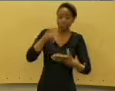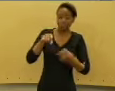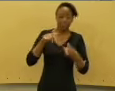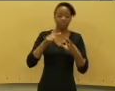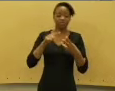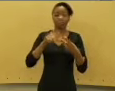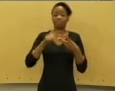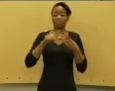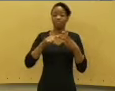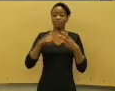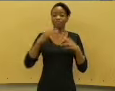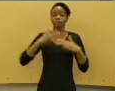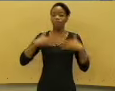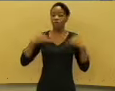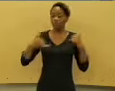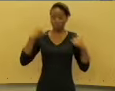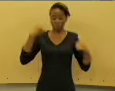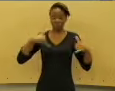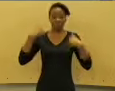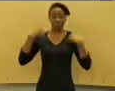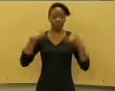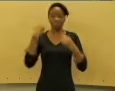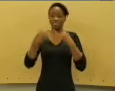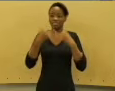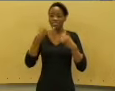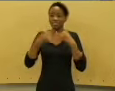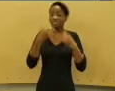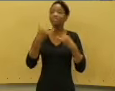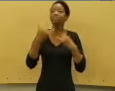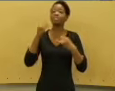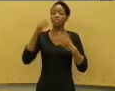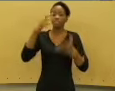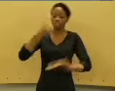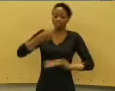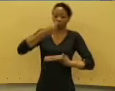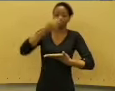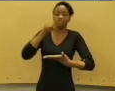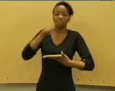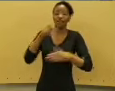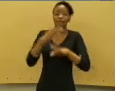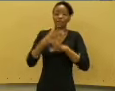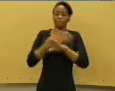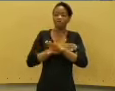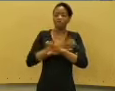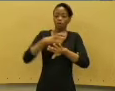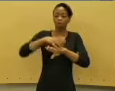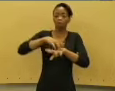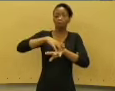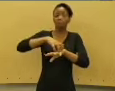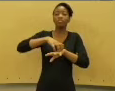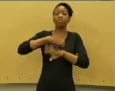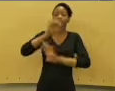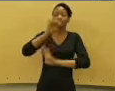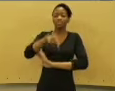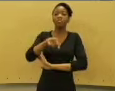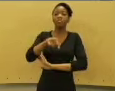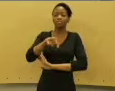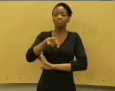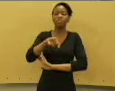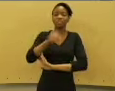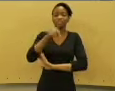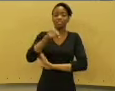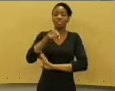fund women's sexual pleasure, because before vibrator was a vibrator, it was a Hitachi. Hitachi started producing